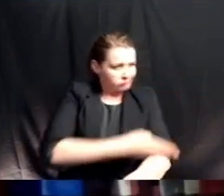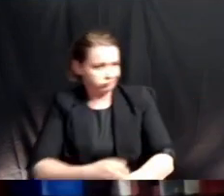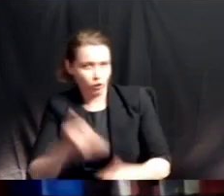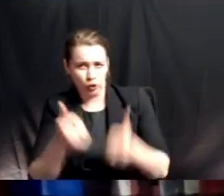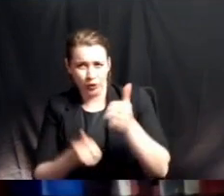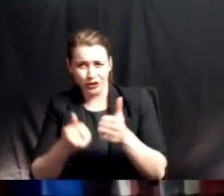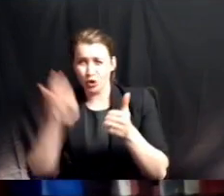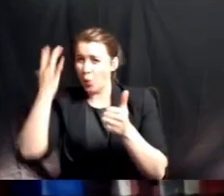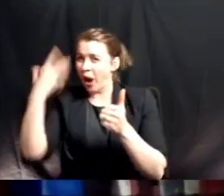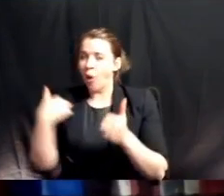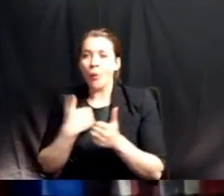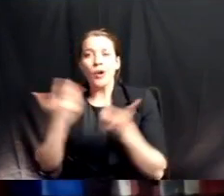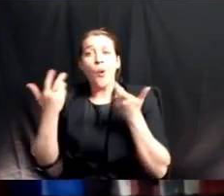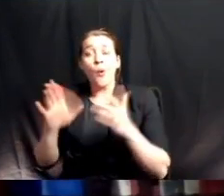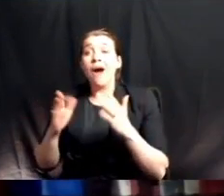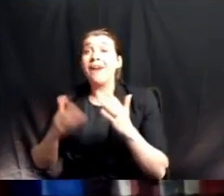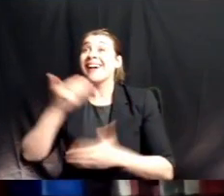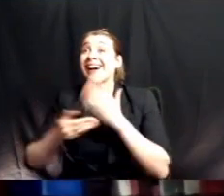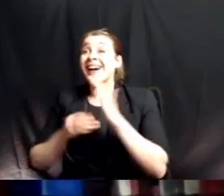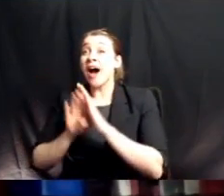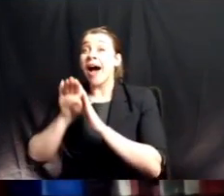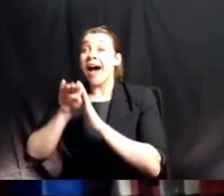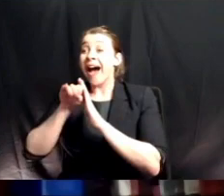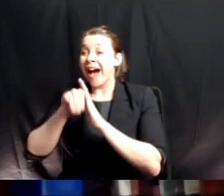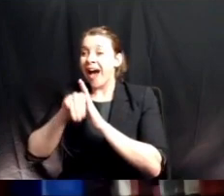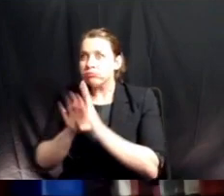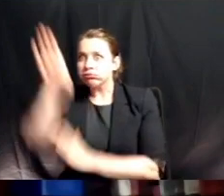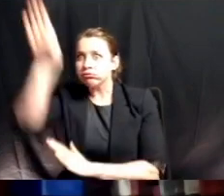overcome our healthcare system. I